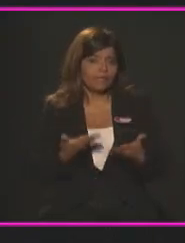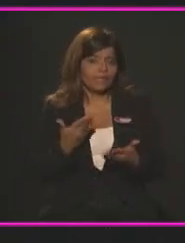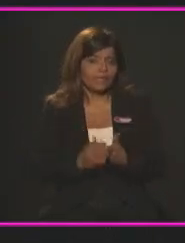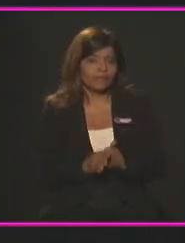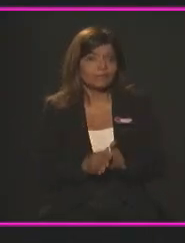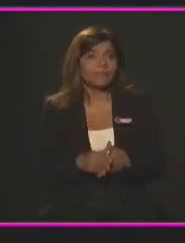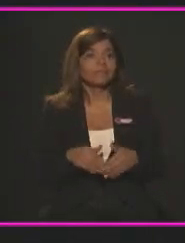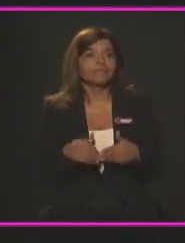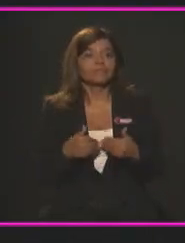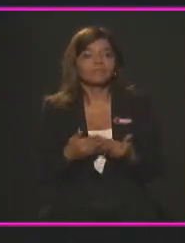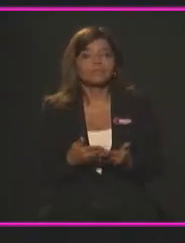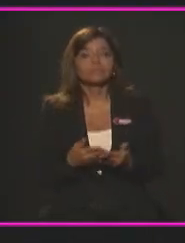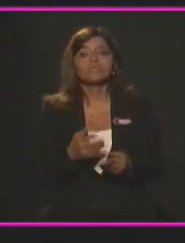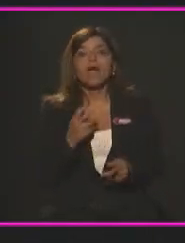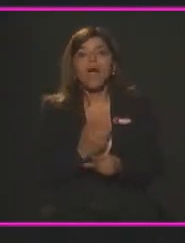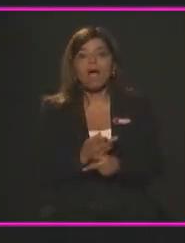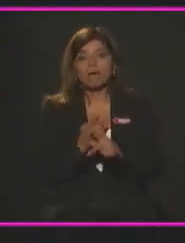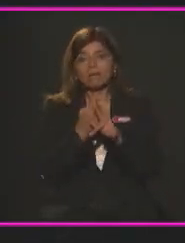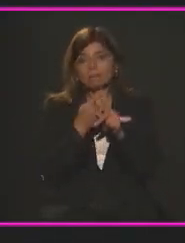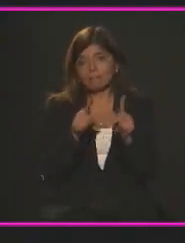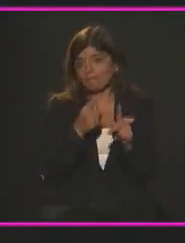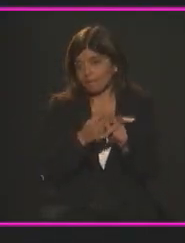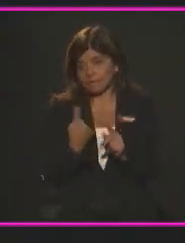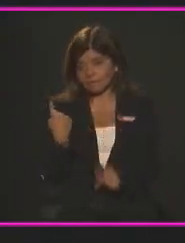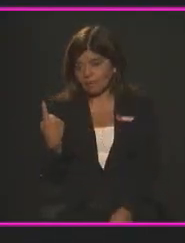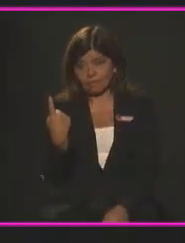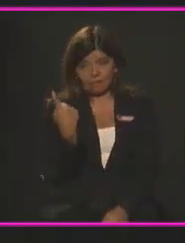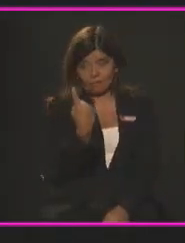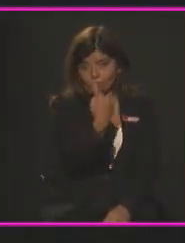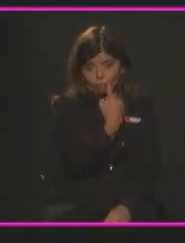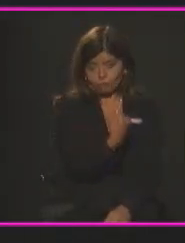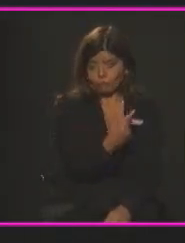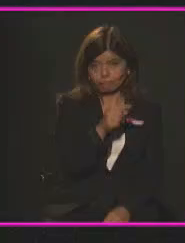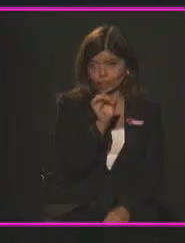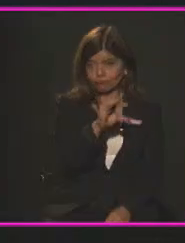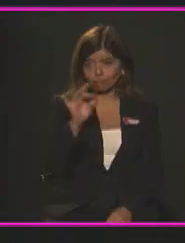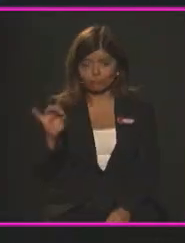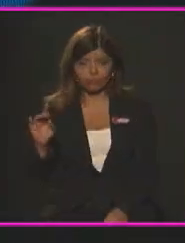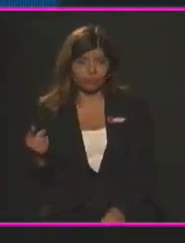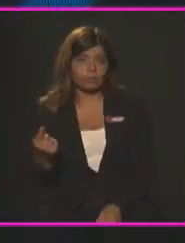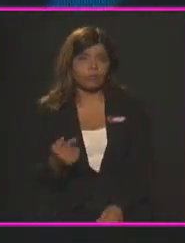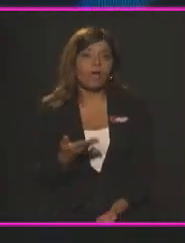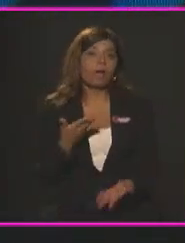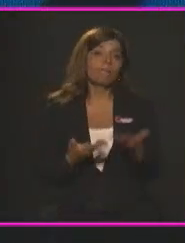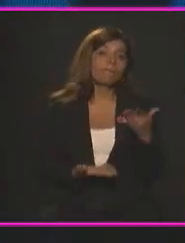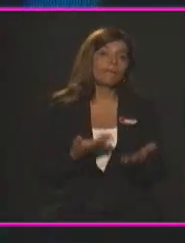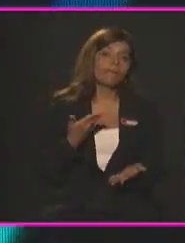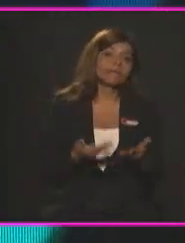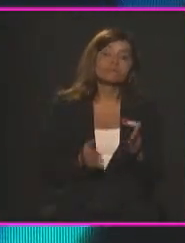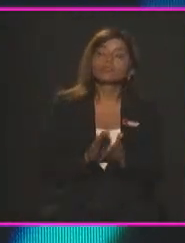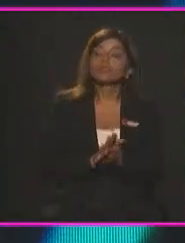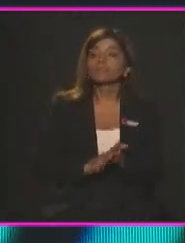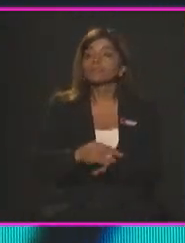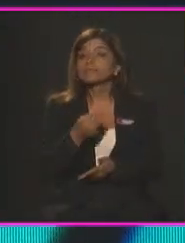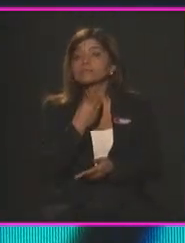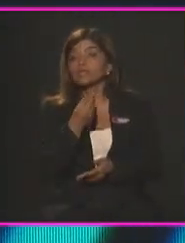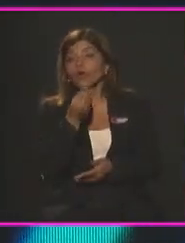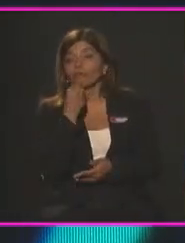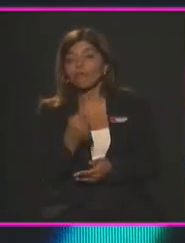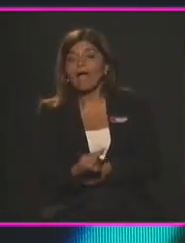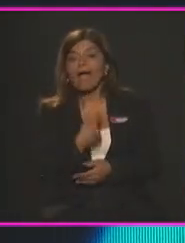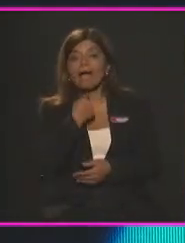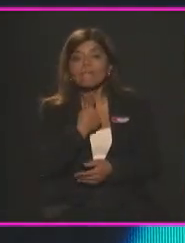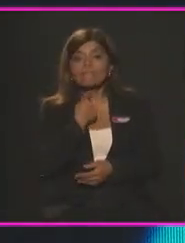variation. Now, I've been talking about weight, but our food also affects our mood in ways that we're just starting to